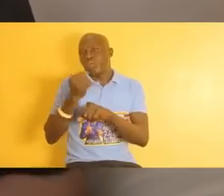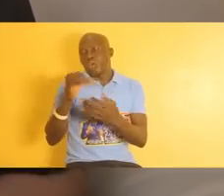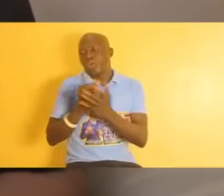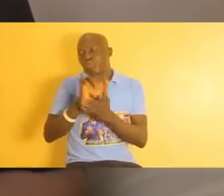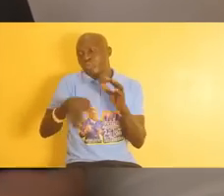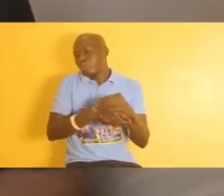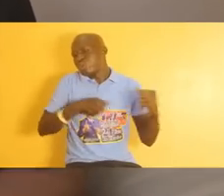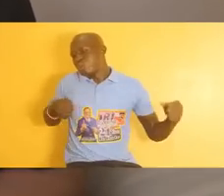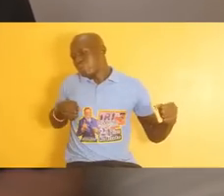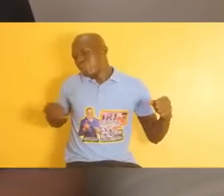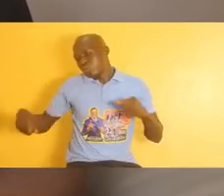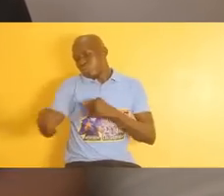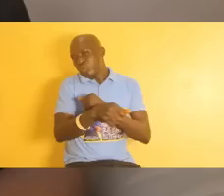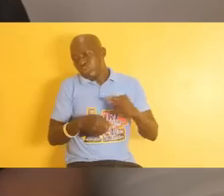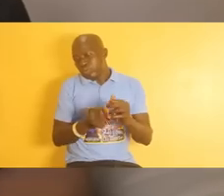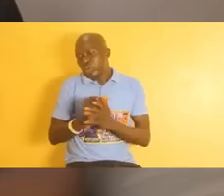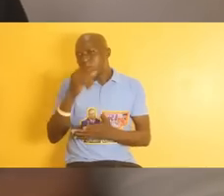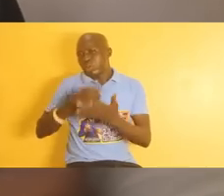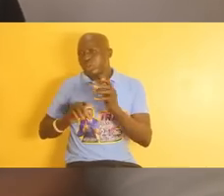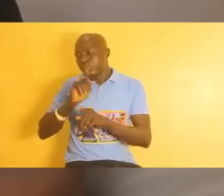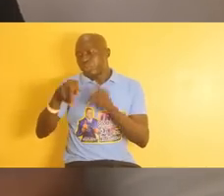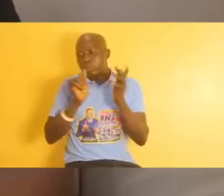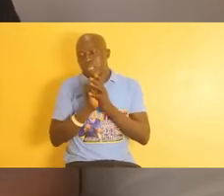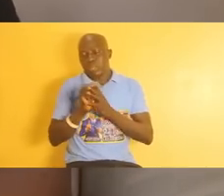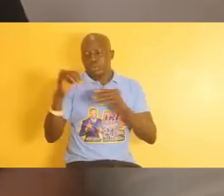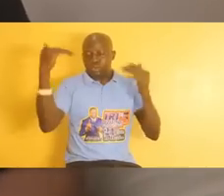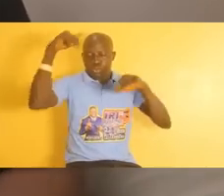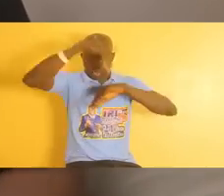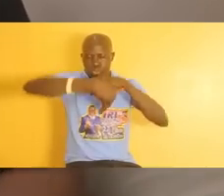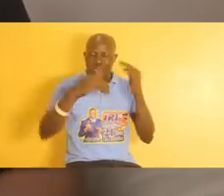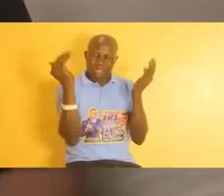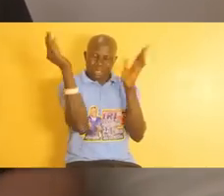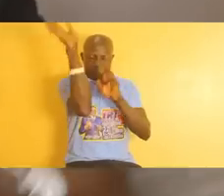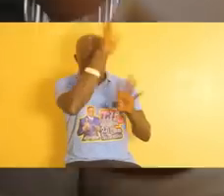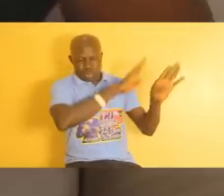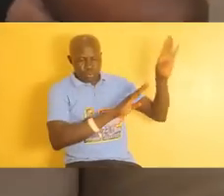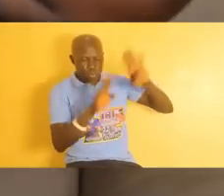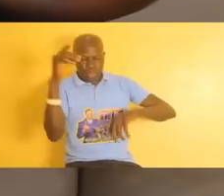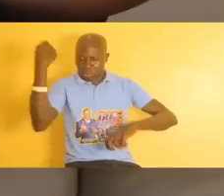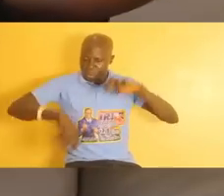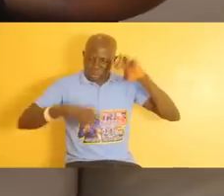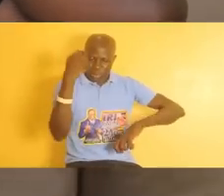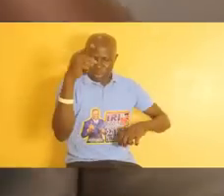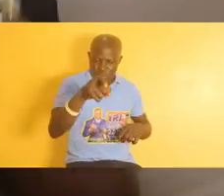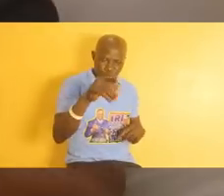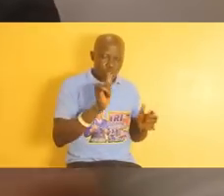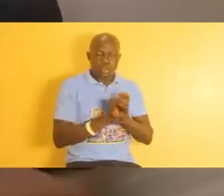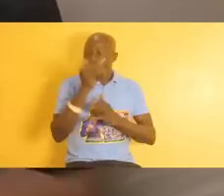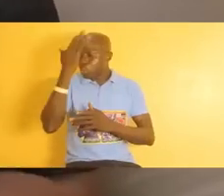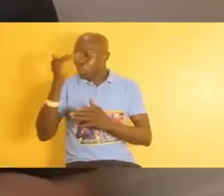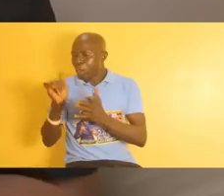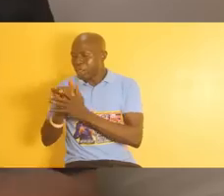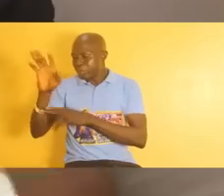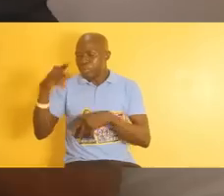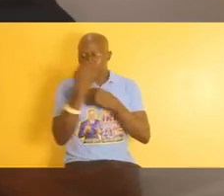I want to feel ruja ologun won yo. That comes with the midnight season. Why? Tell me and say